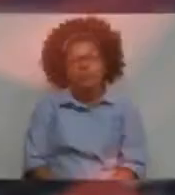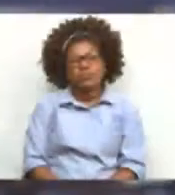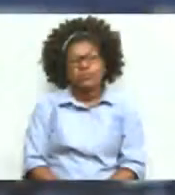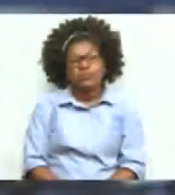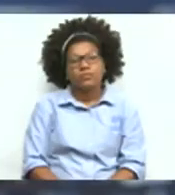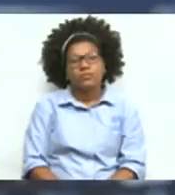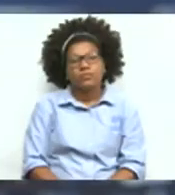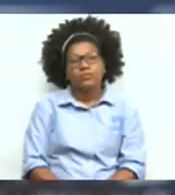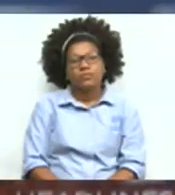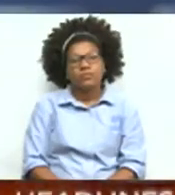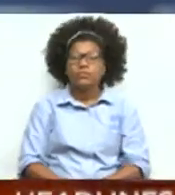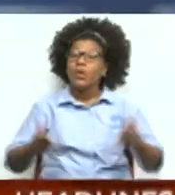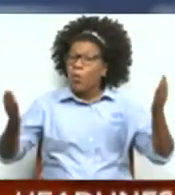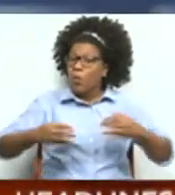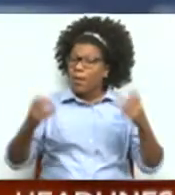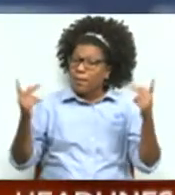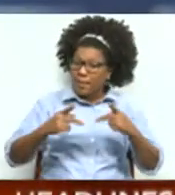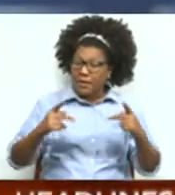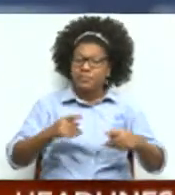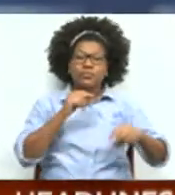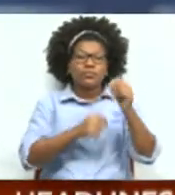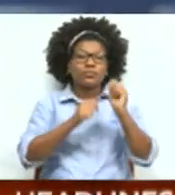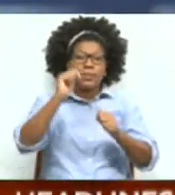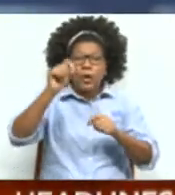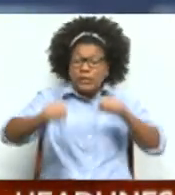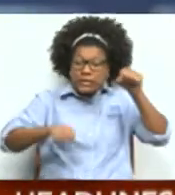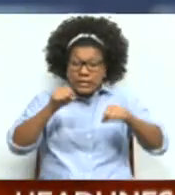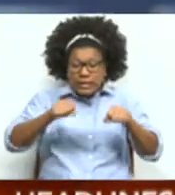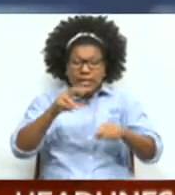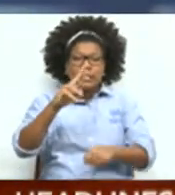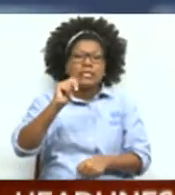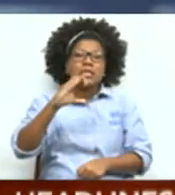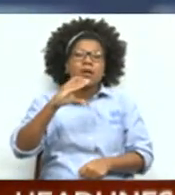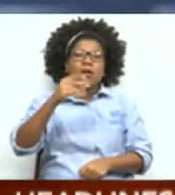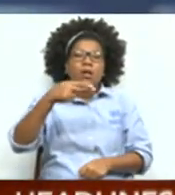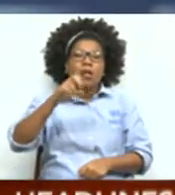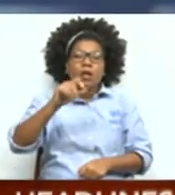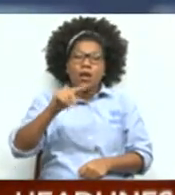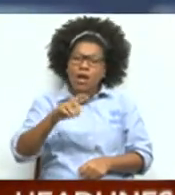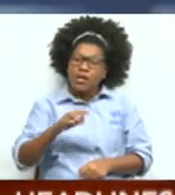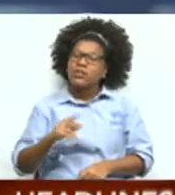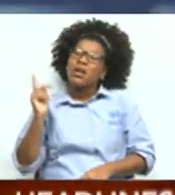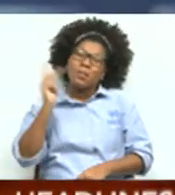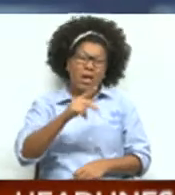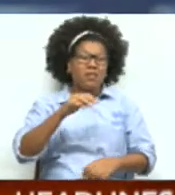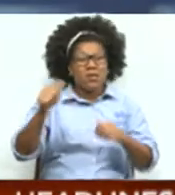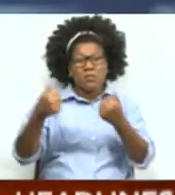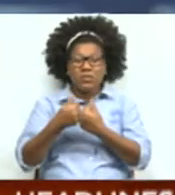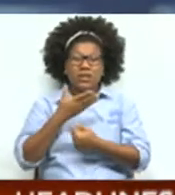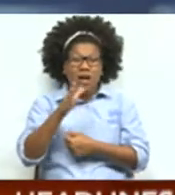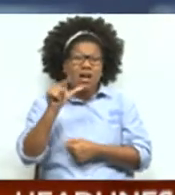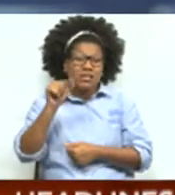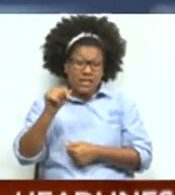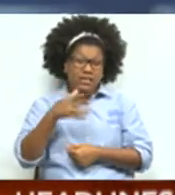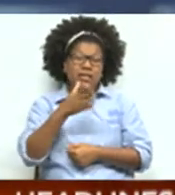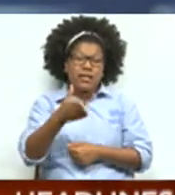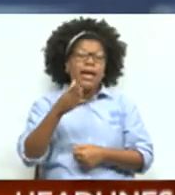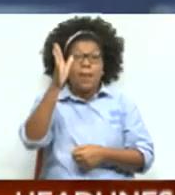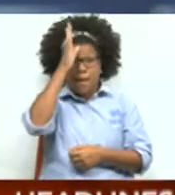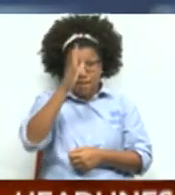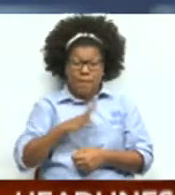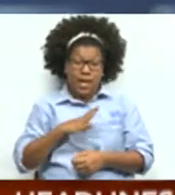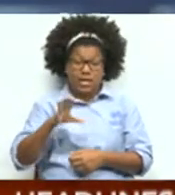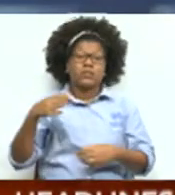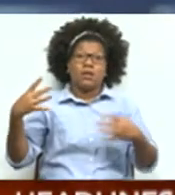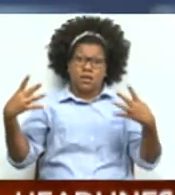Welcome back. TNT cyclist Nicholas Paul recovered from a spill on Saturday in the men's Kieran semifinals by claiming the bronze medal